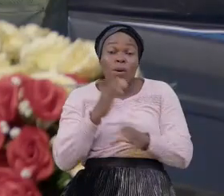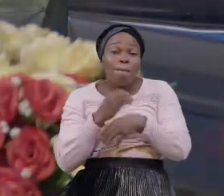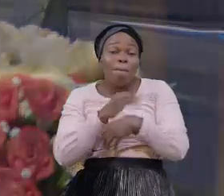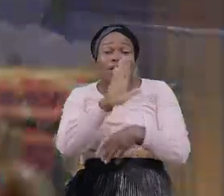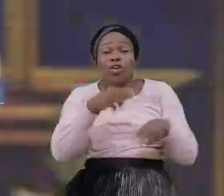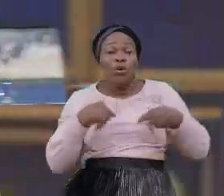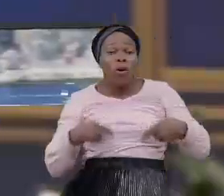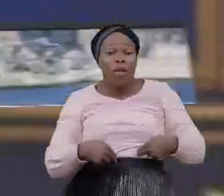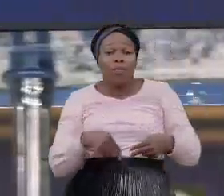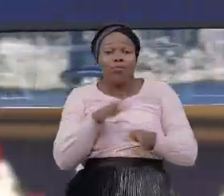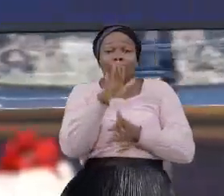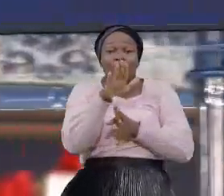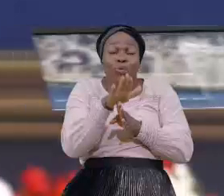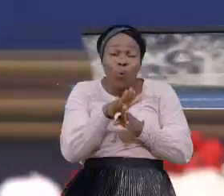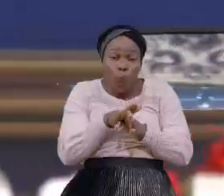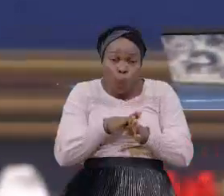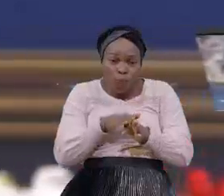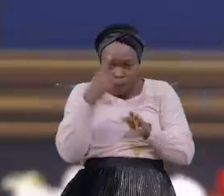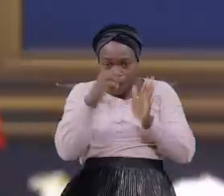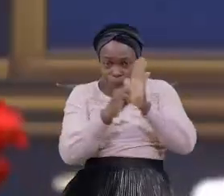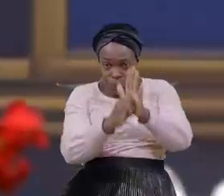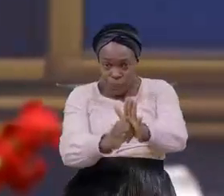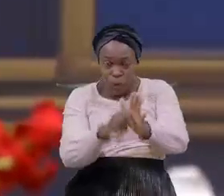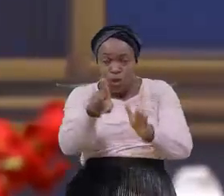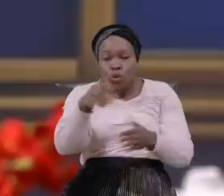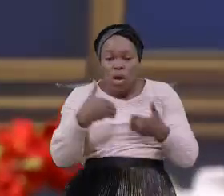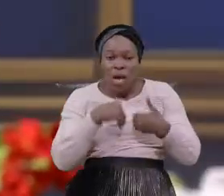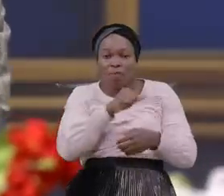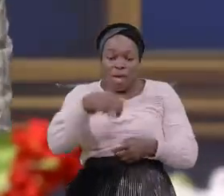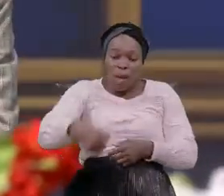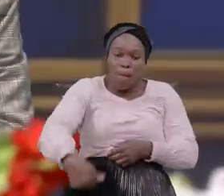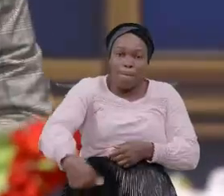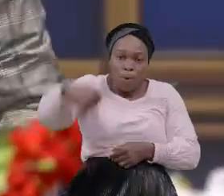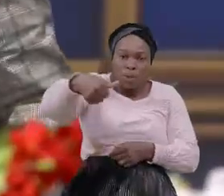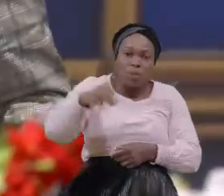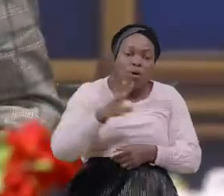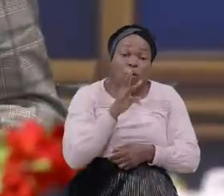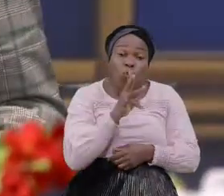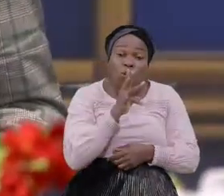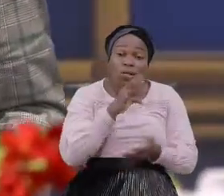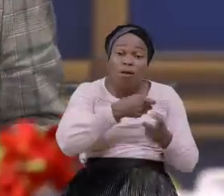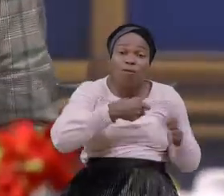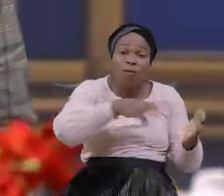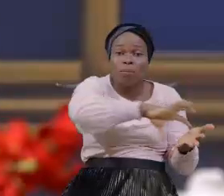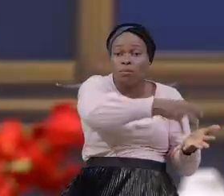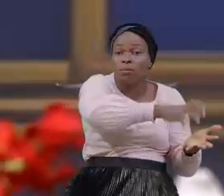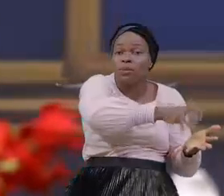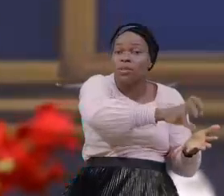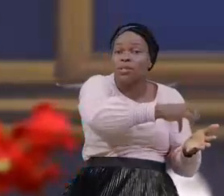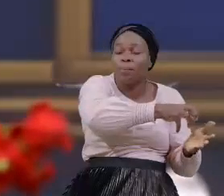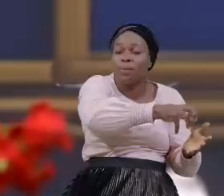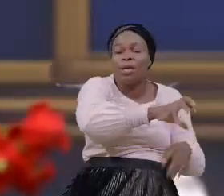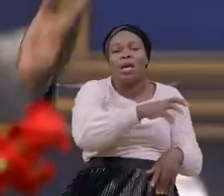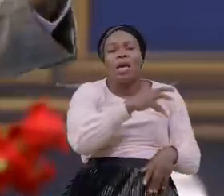bucket of water. You took the bucket to the tap, and then you filled that bucket. You wanted